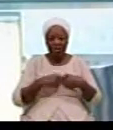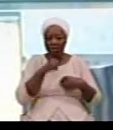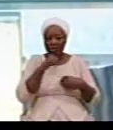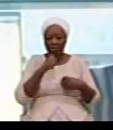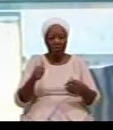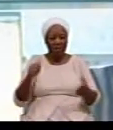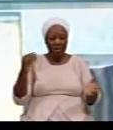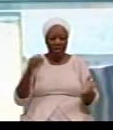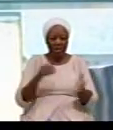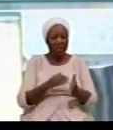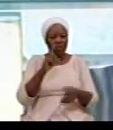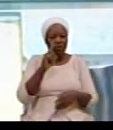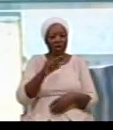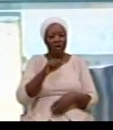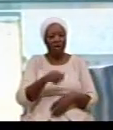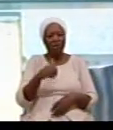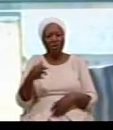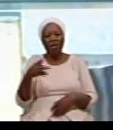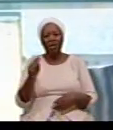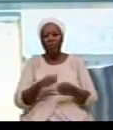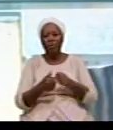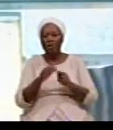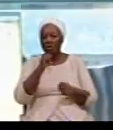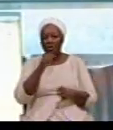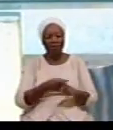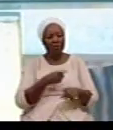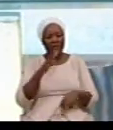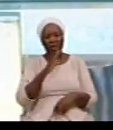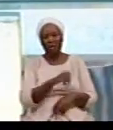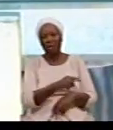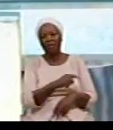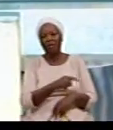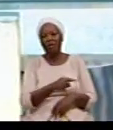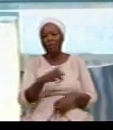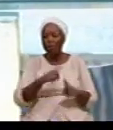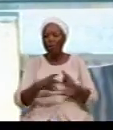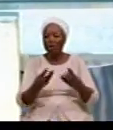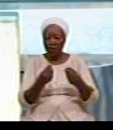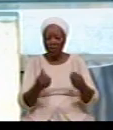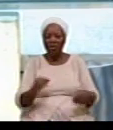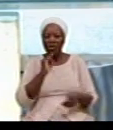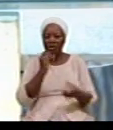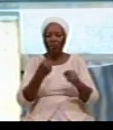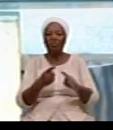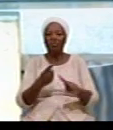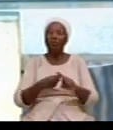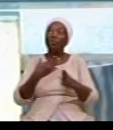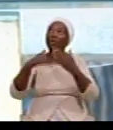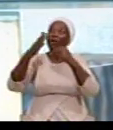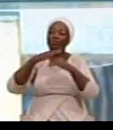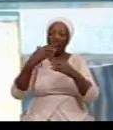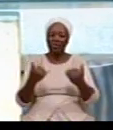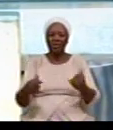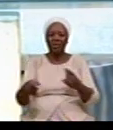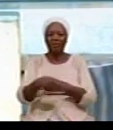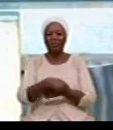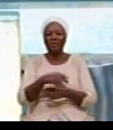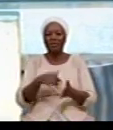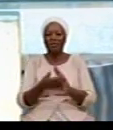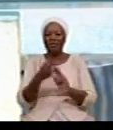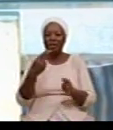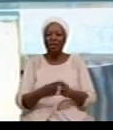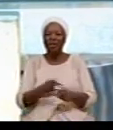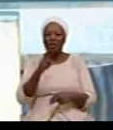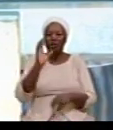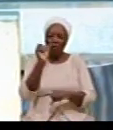another. The problem is not from them, but the solution is coming from on high. You'll overcome